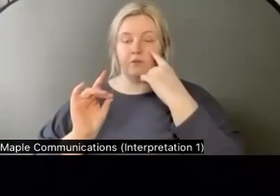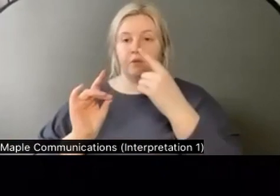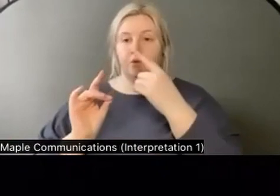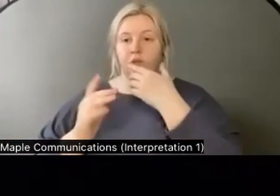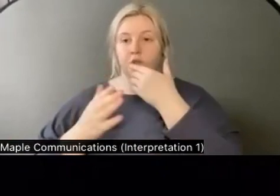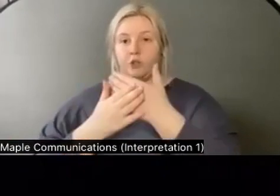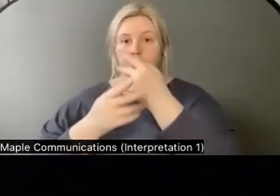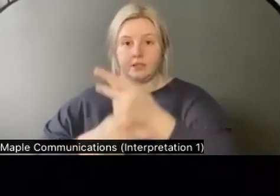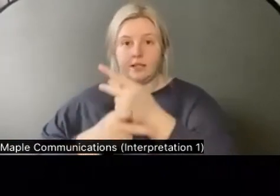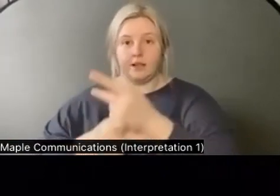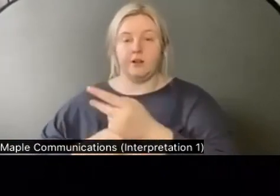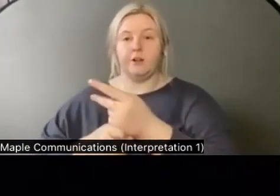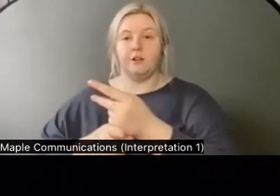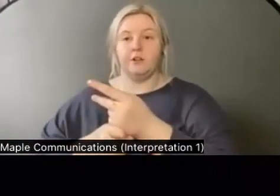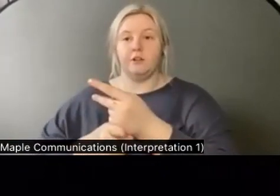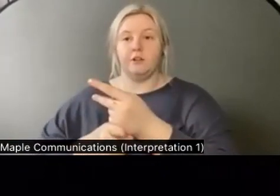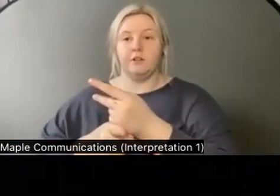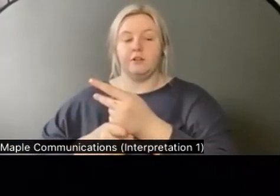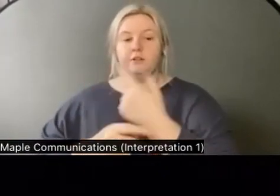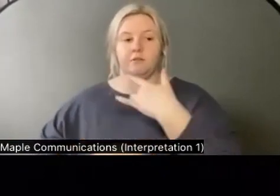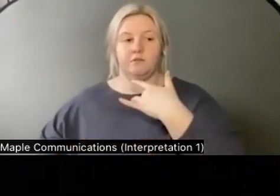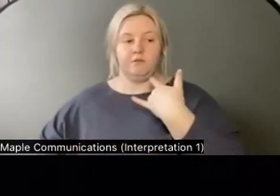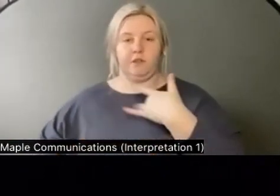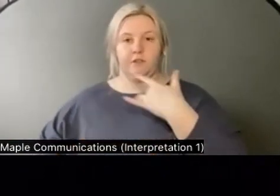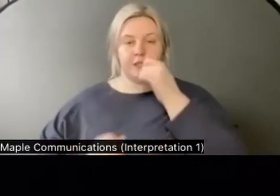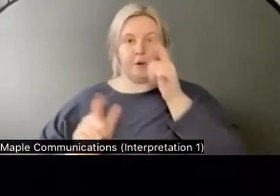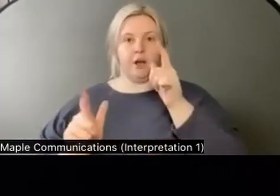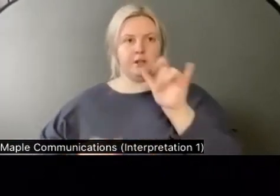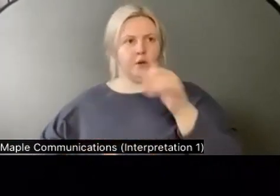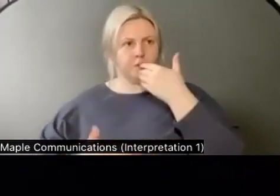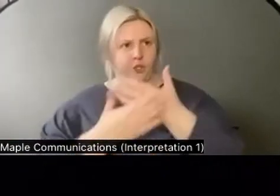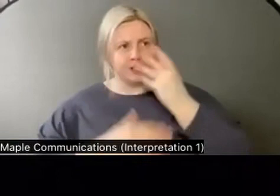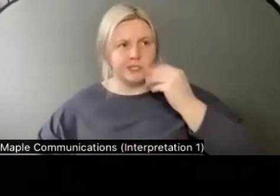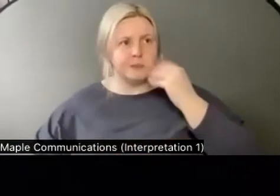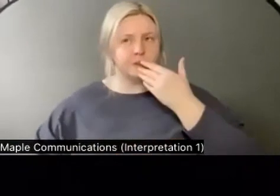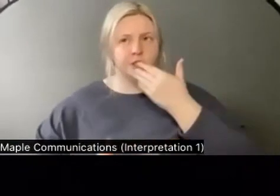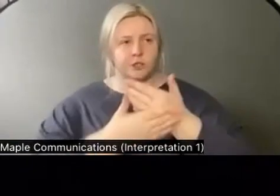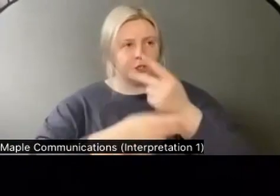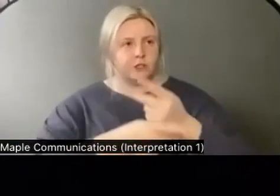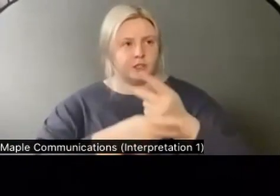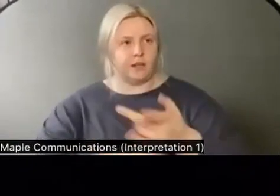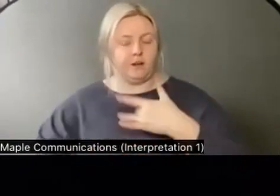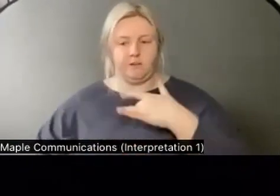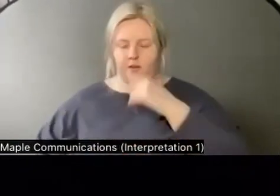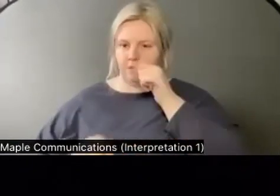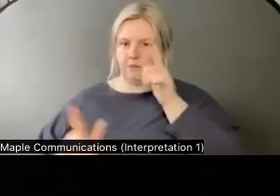the surprise, like we're surprised when those moments happen, and how